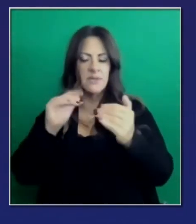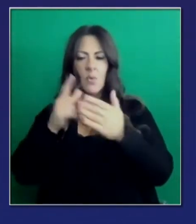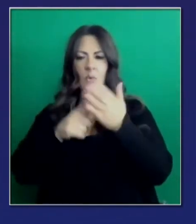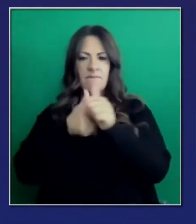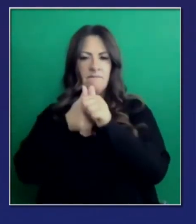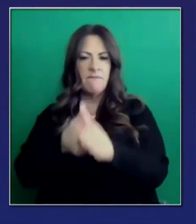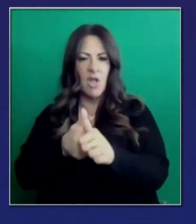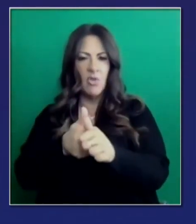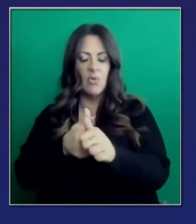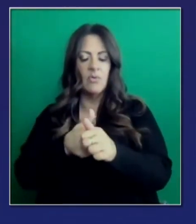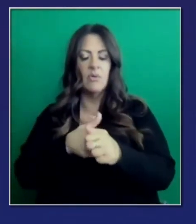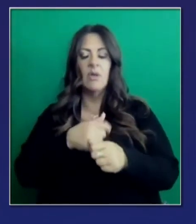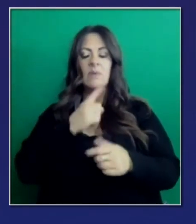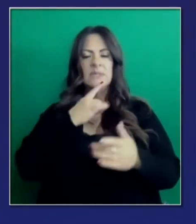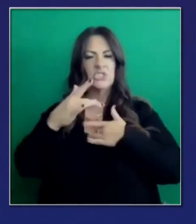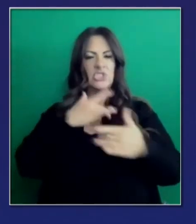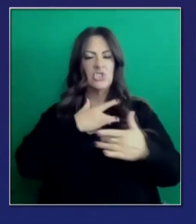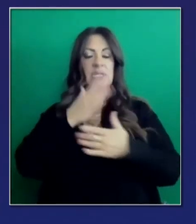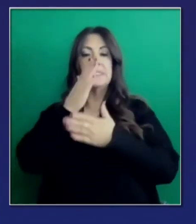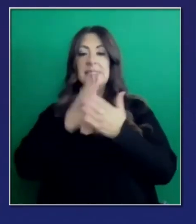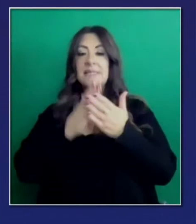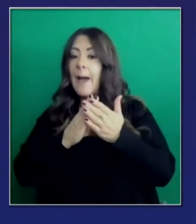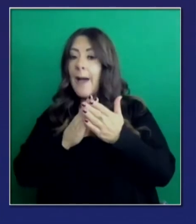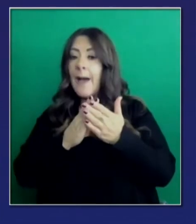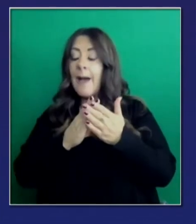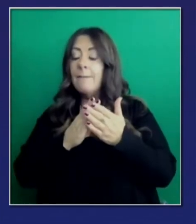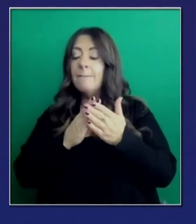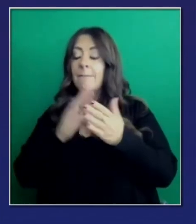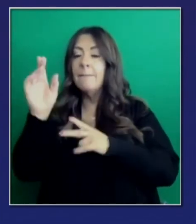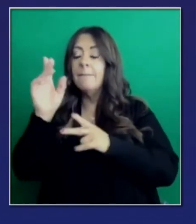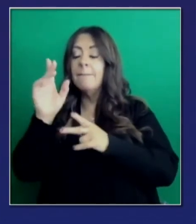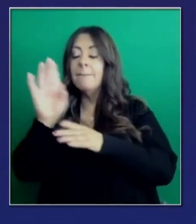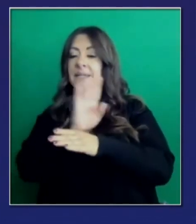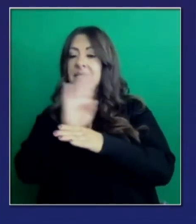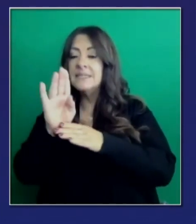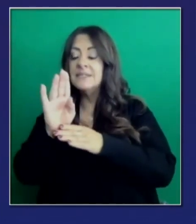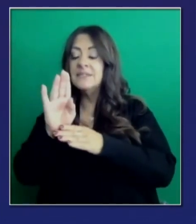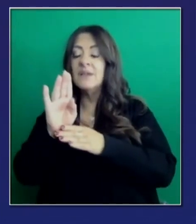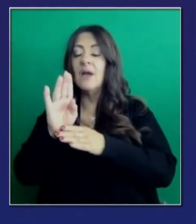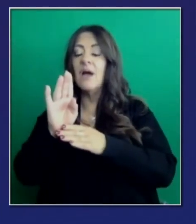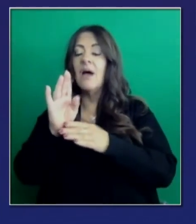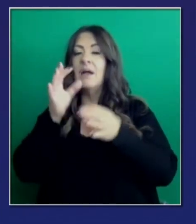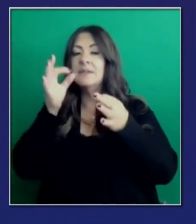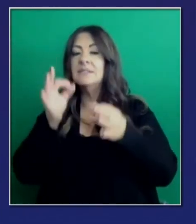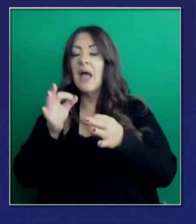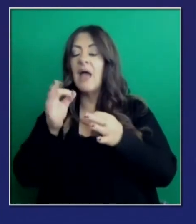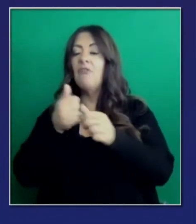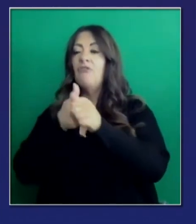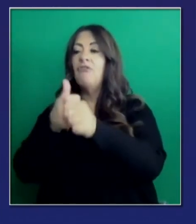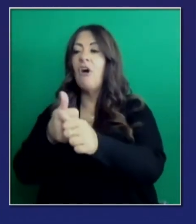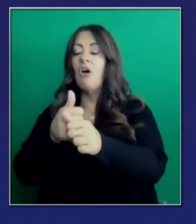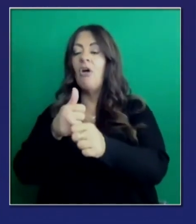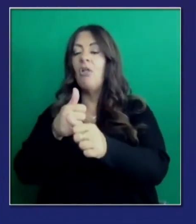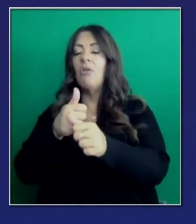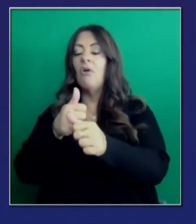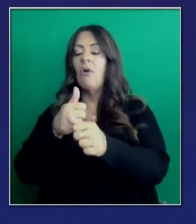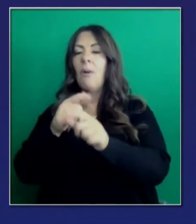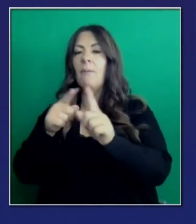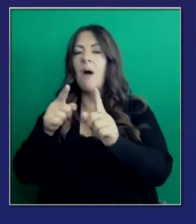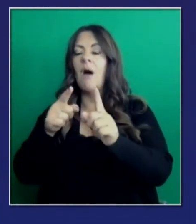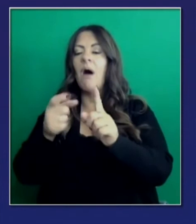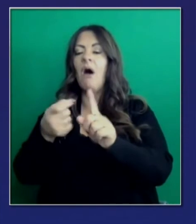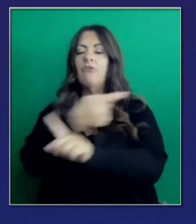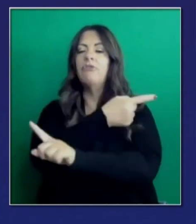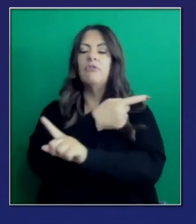were working outside or opening outside of the restrictions, but anticipation of activities beginning